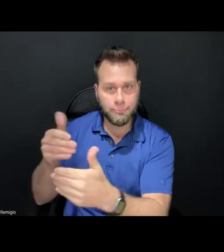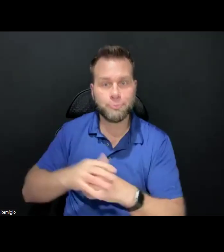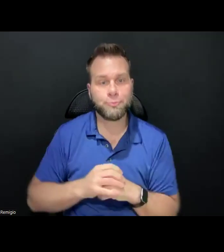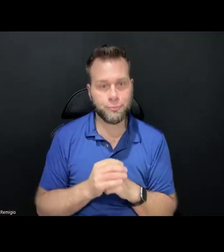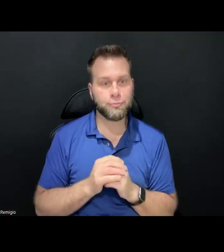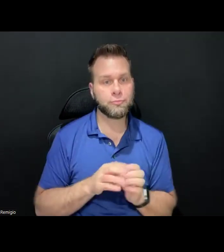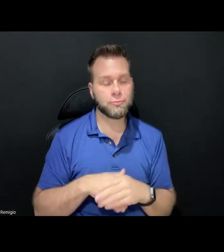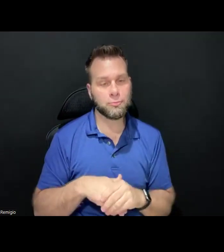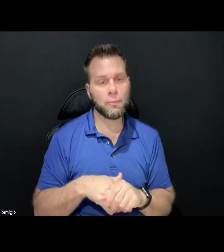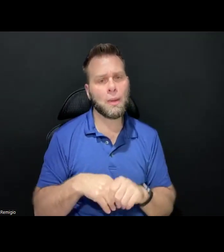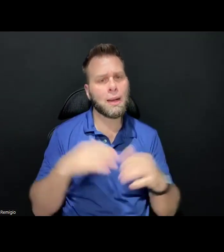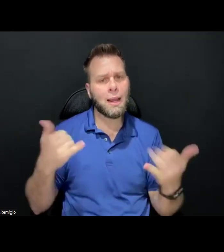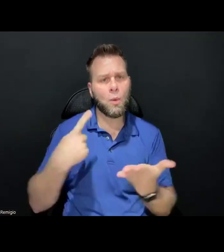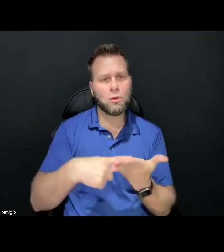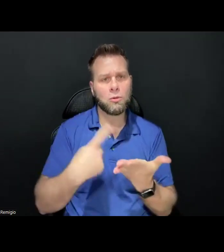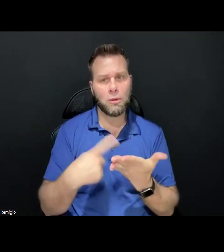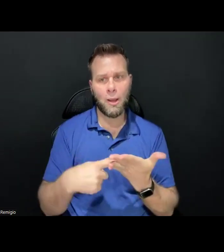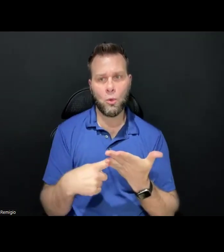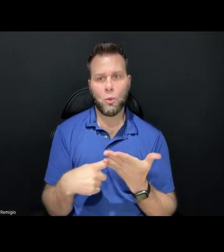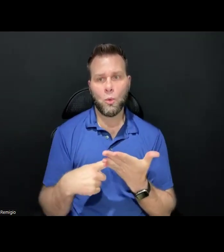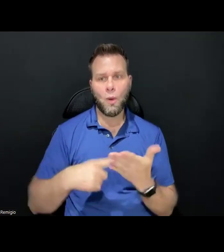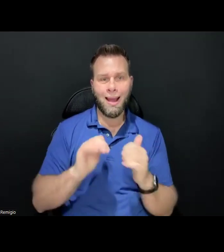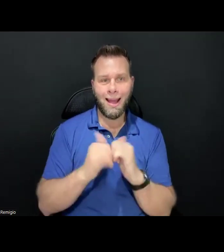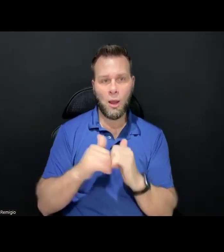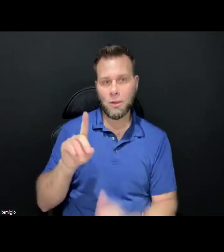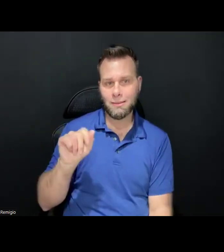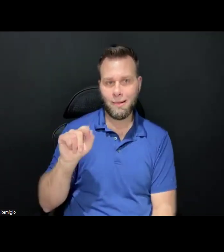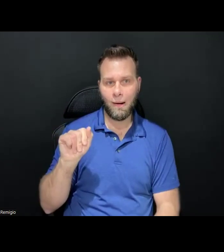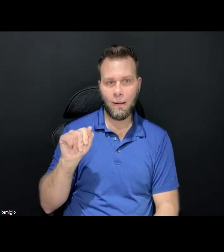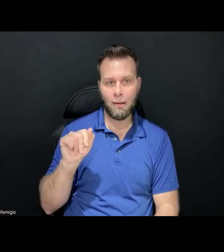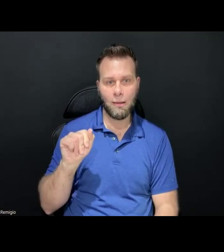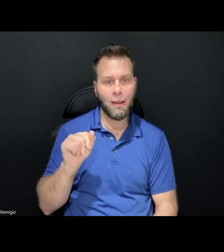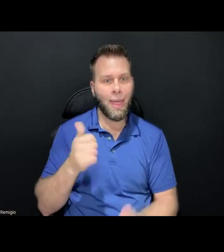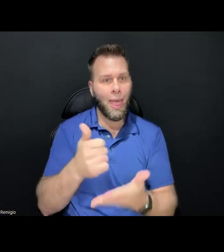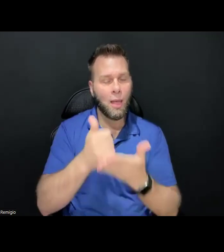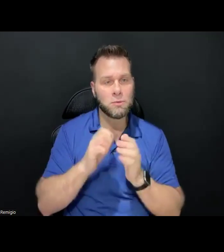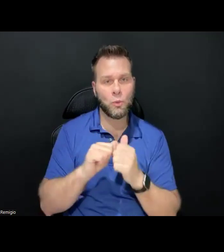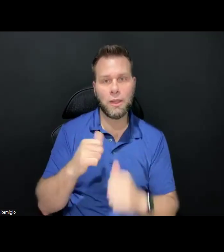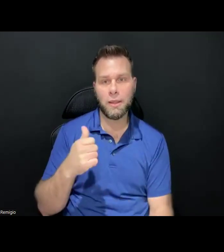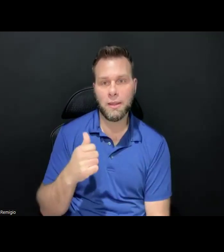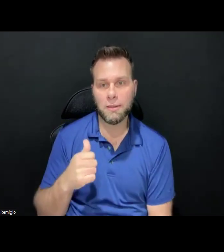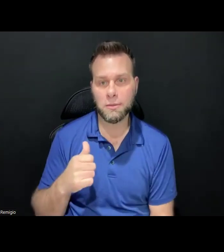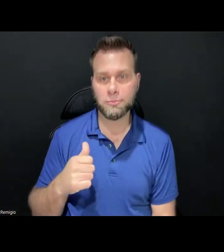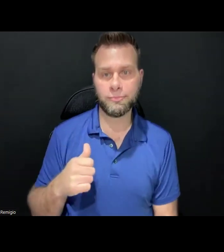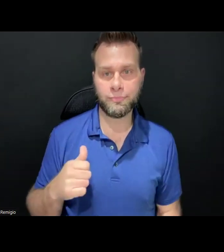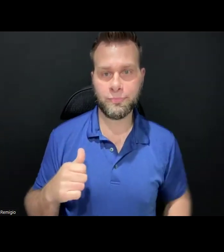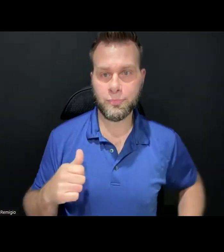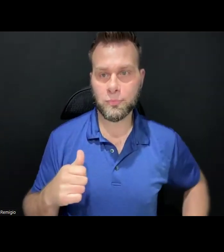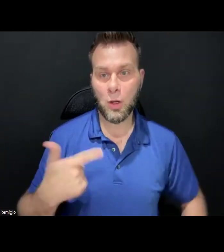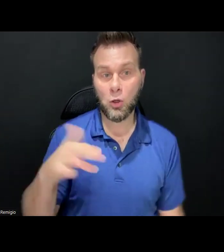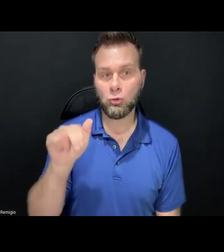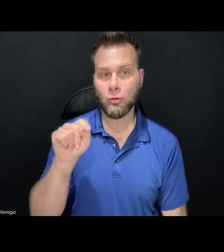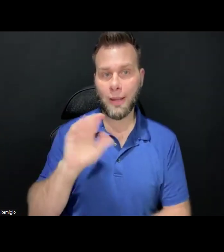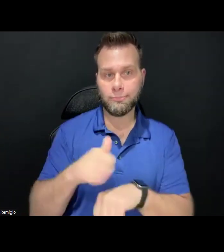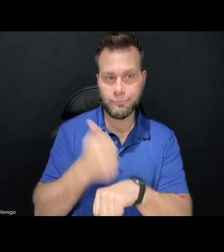So I want to talk a little bit about the how data shows up in grant making in particular. Happy to talk about other things if